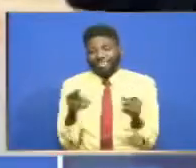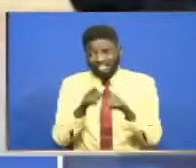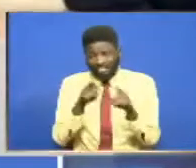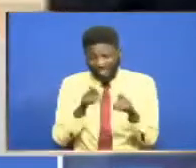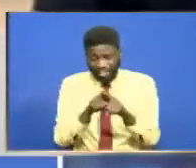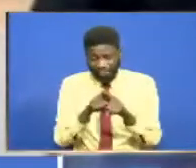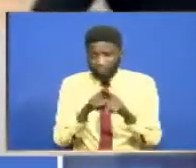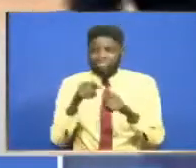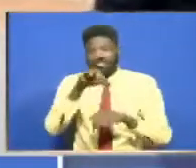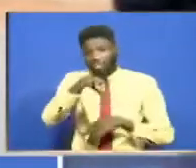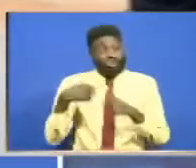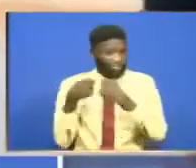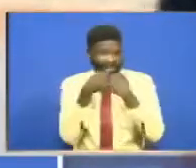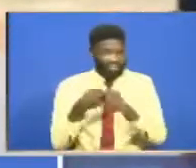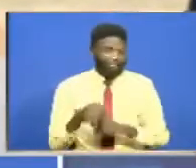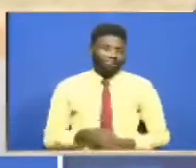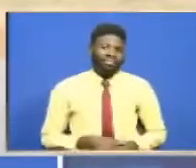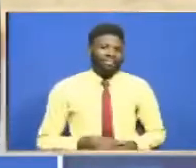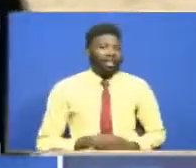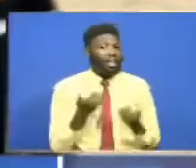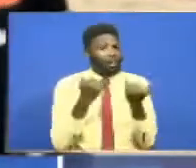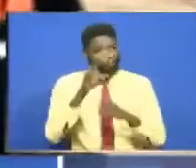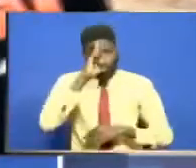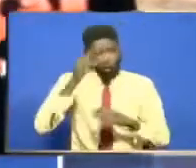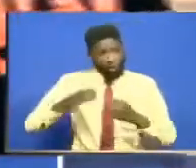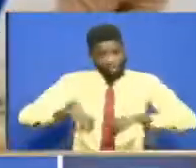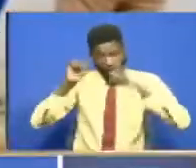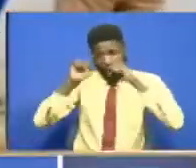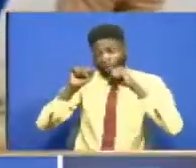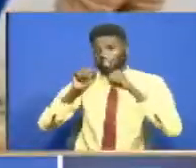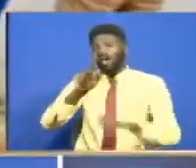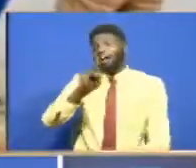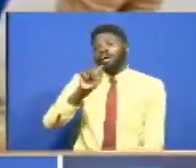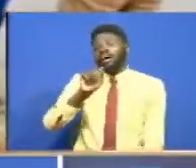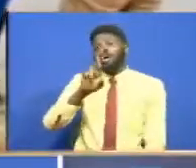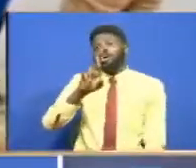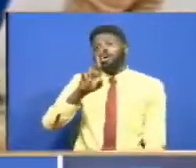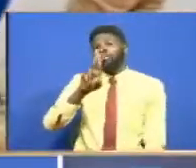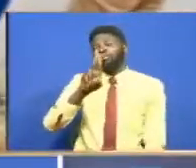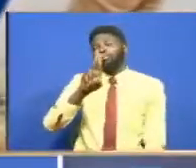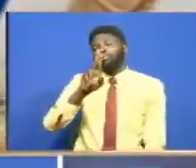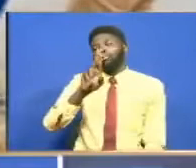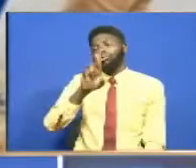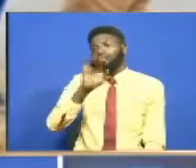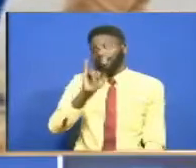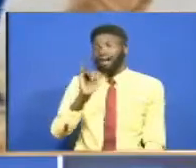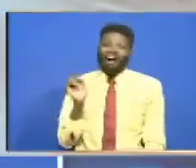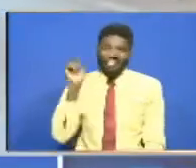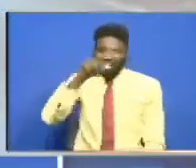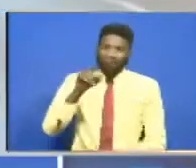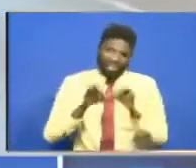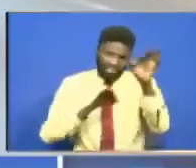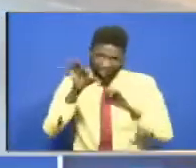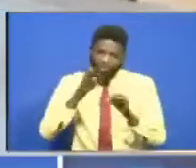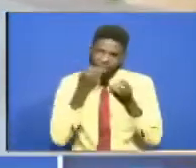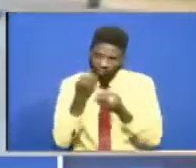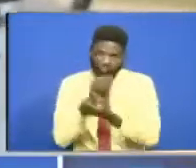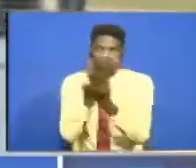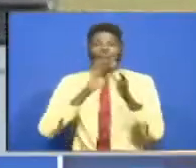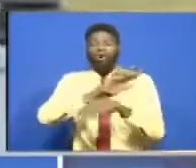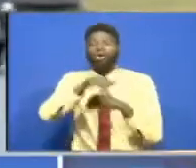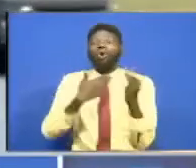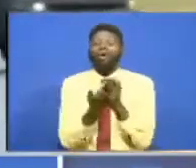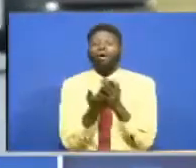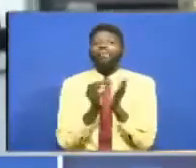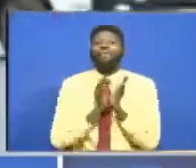1000. It is a situation that prompted the police commander Karuri Ngungu to intervene and bring clarity with all public service vehicles required